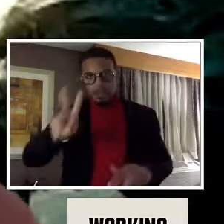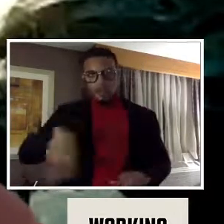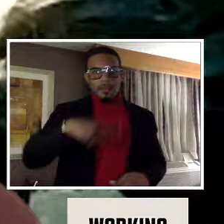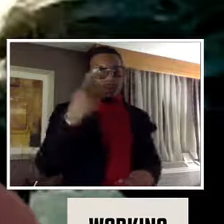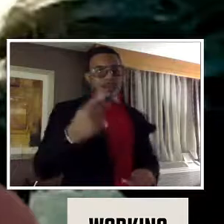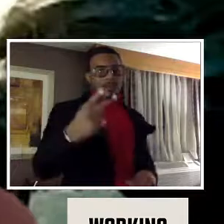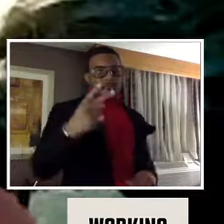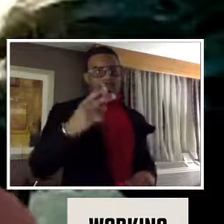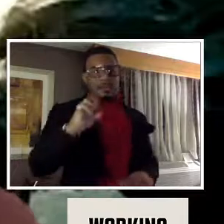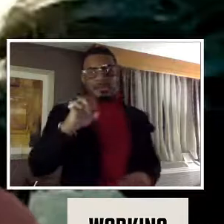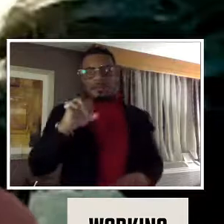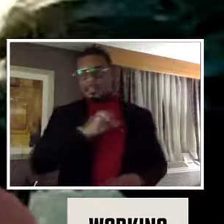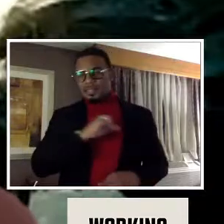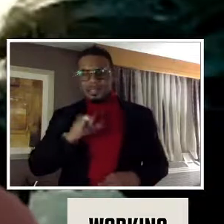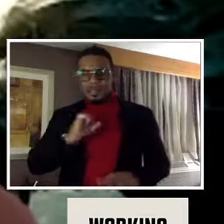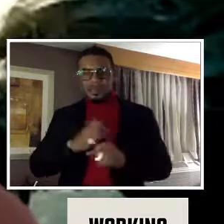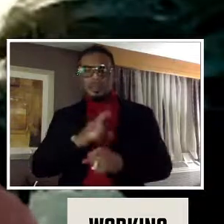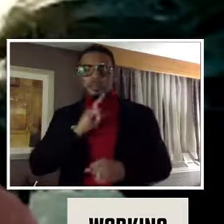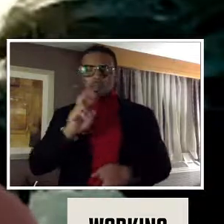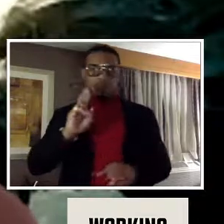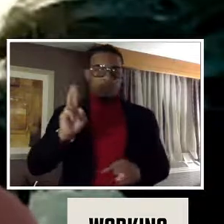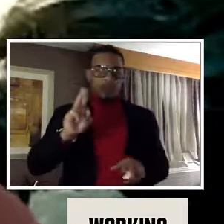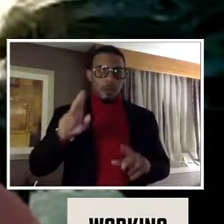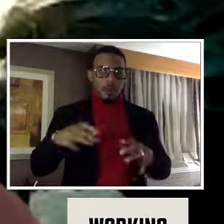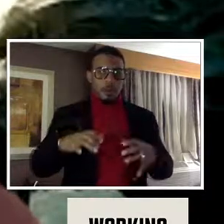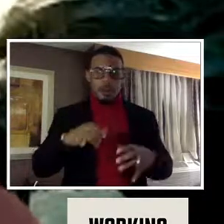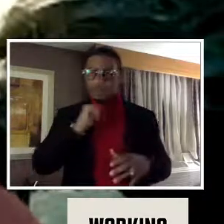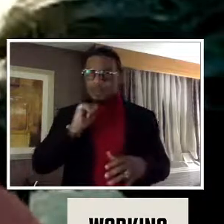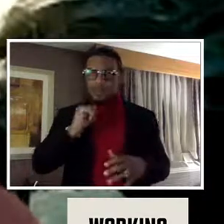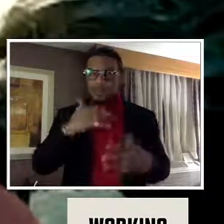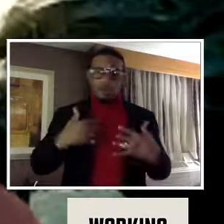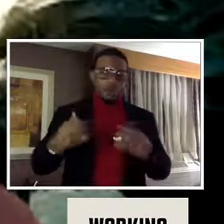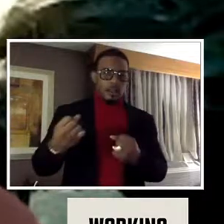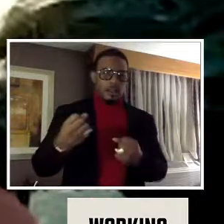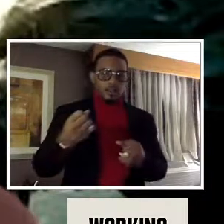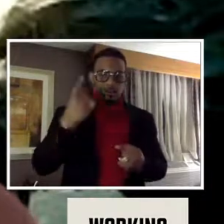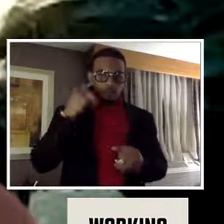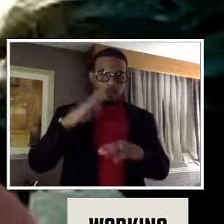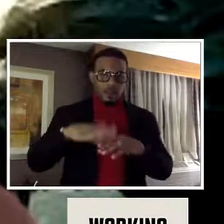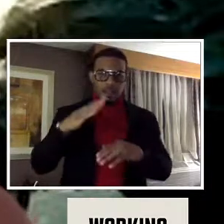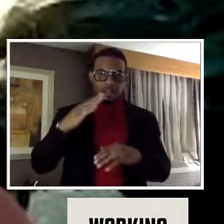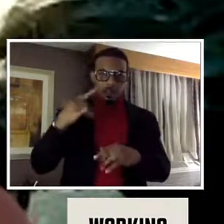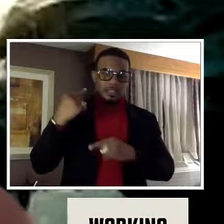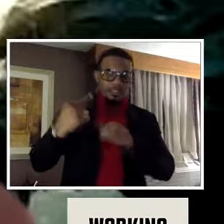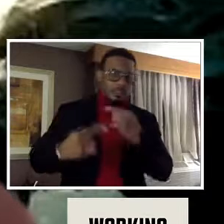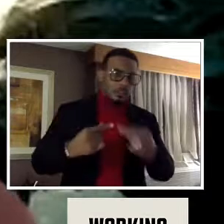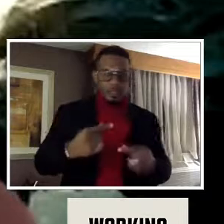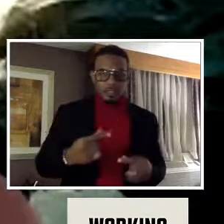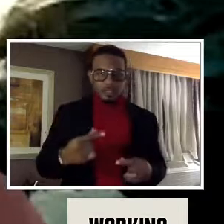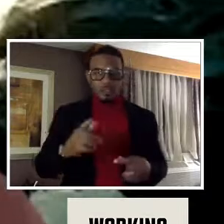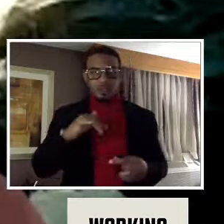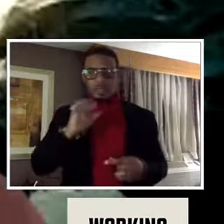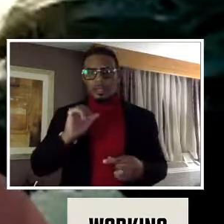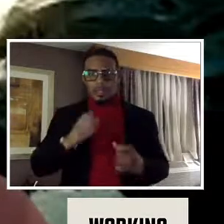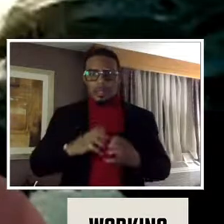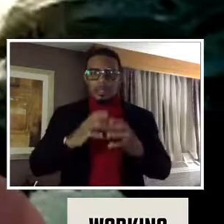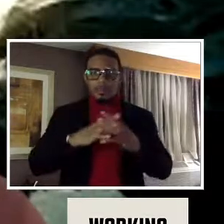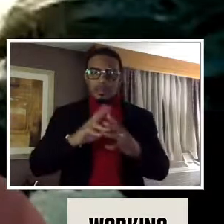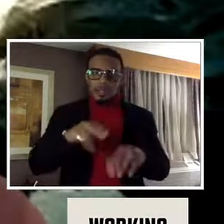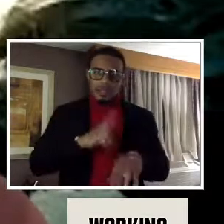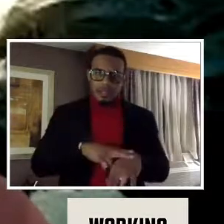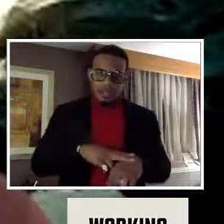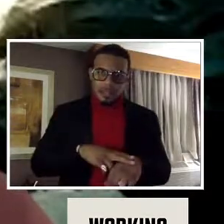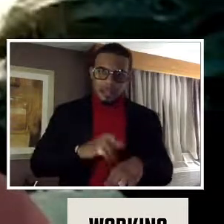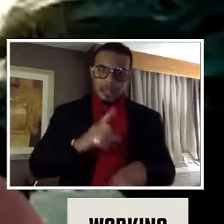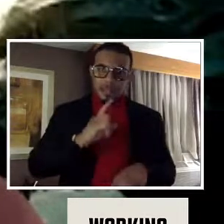the Senate, and make sure the Republican Party does not recover for at least a generation, so that we could build a